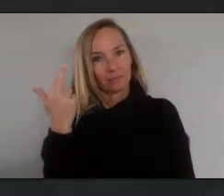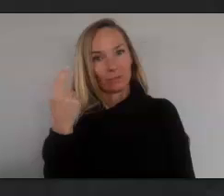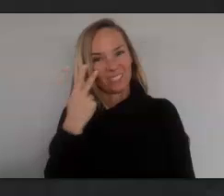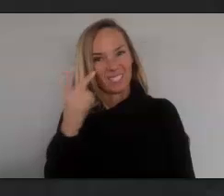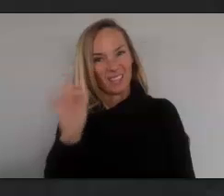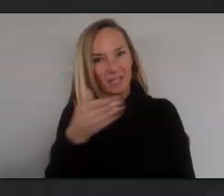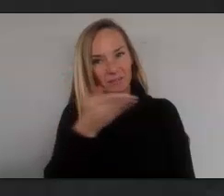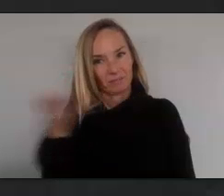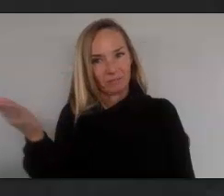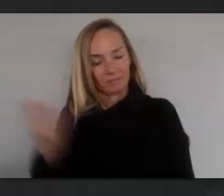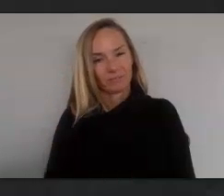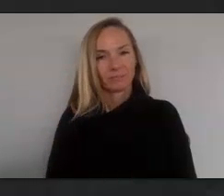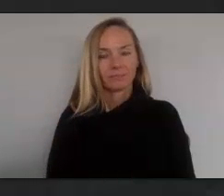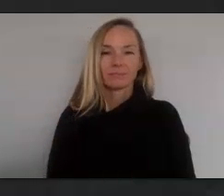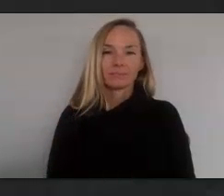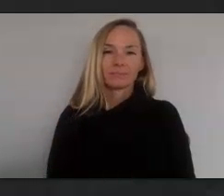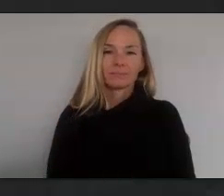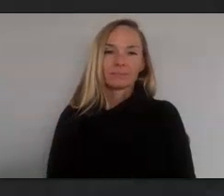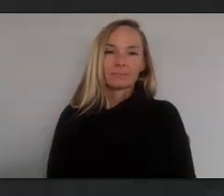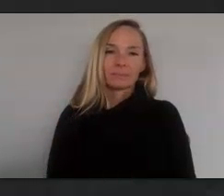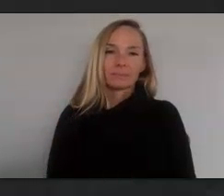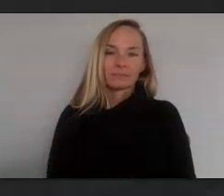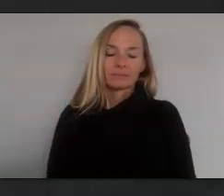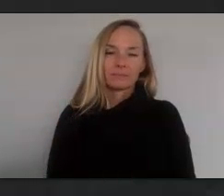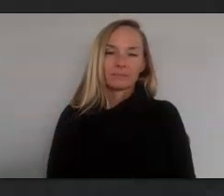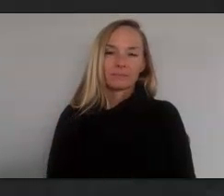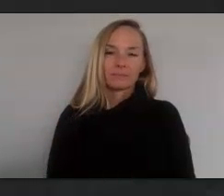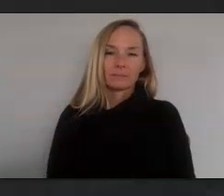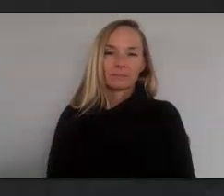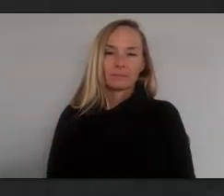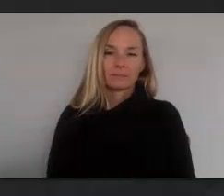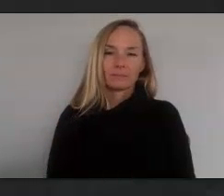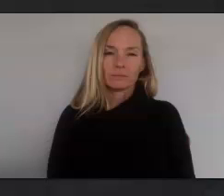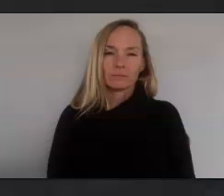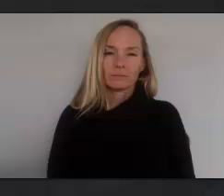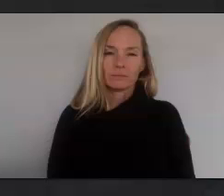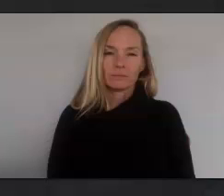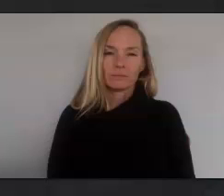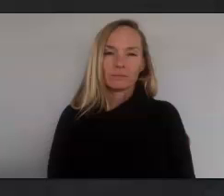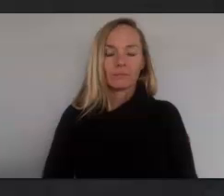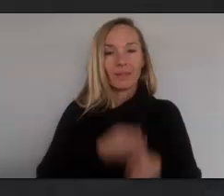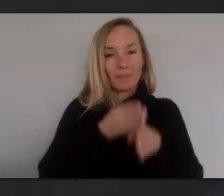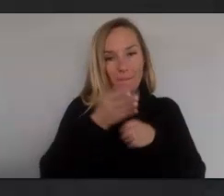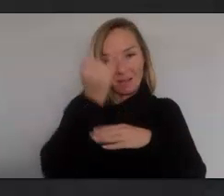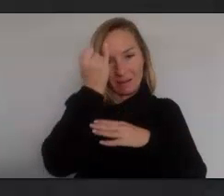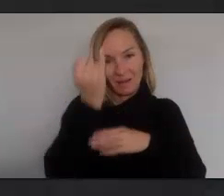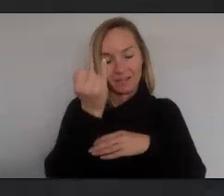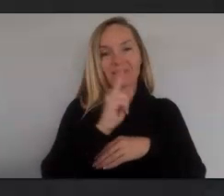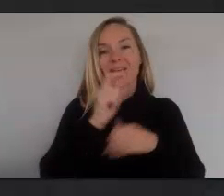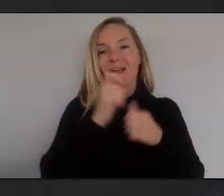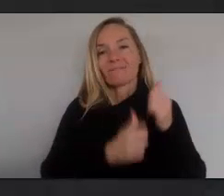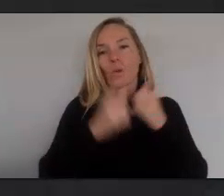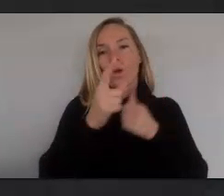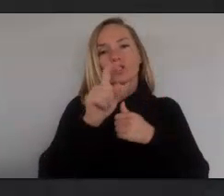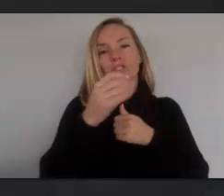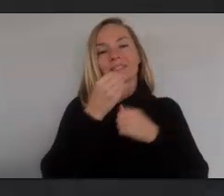that main idea is true or that explain the main idea. In this thesis statement, the main idea is that everyone